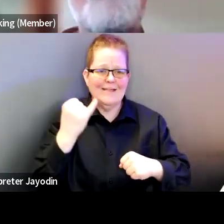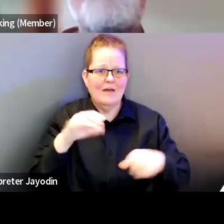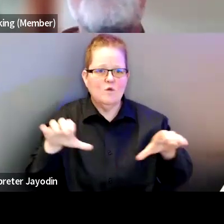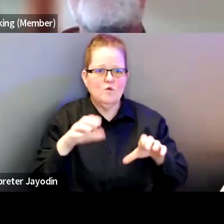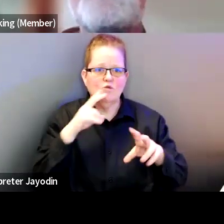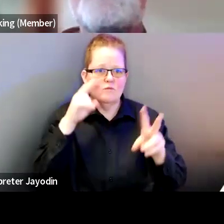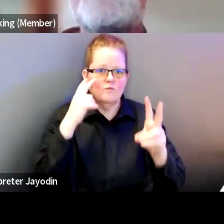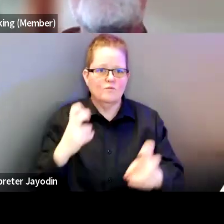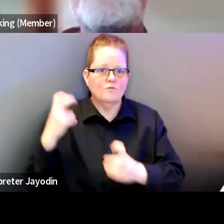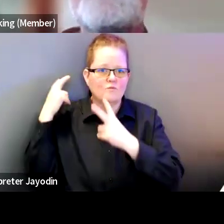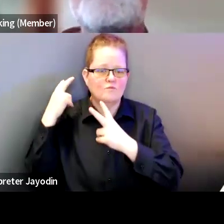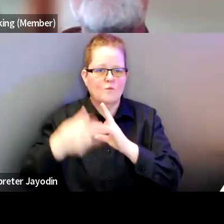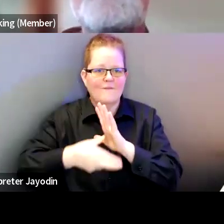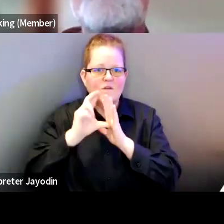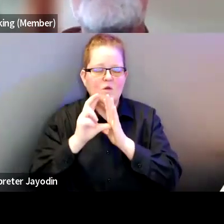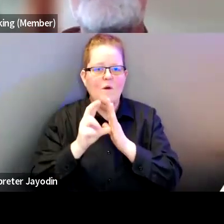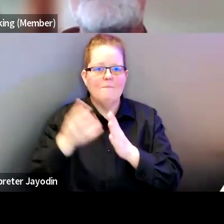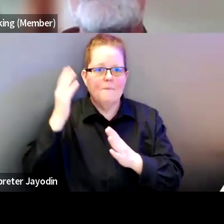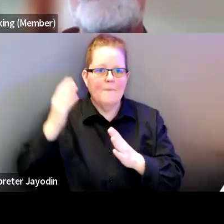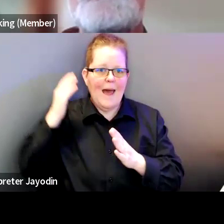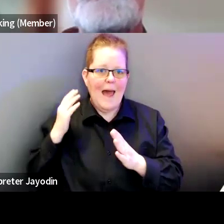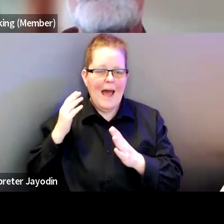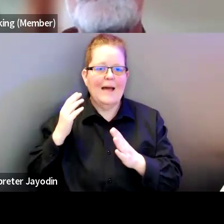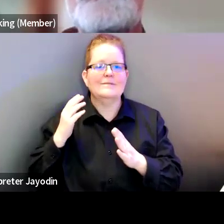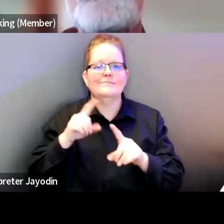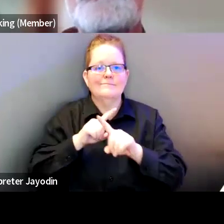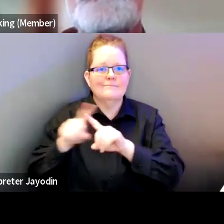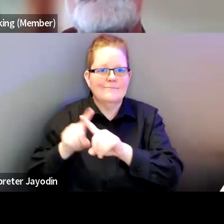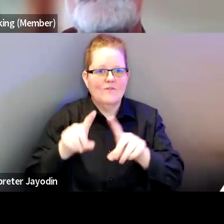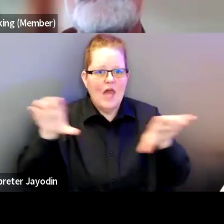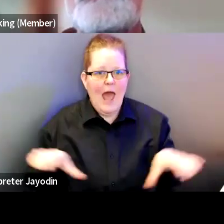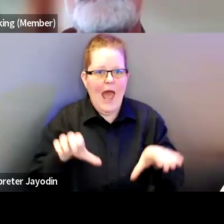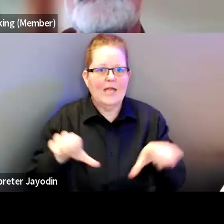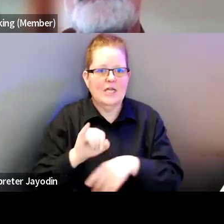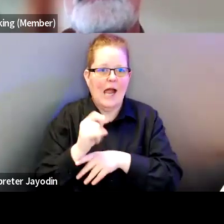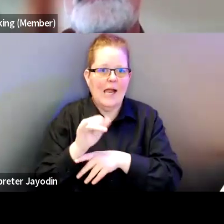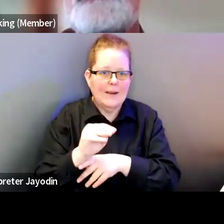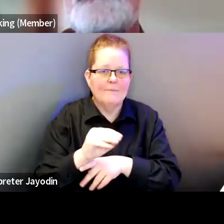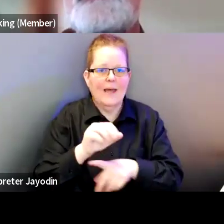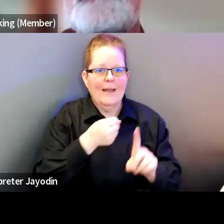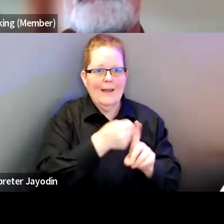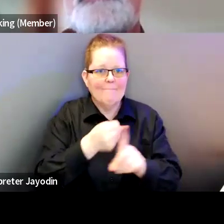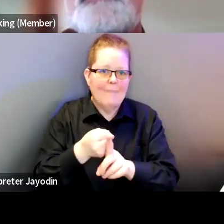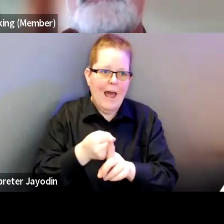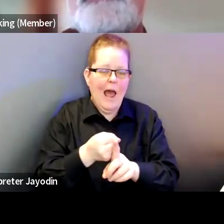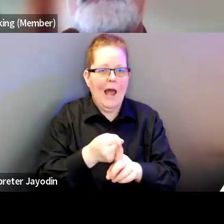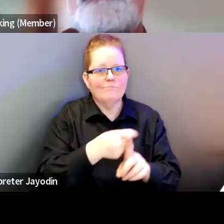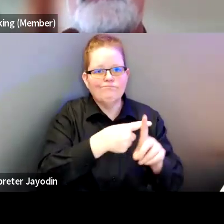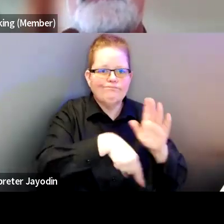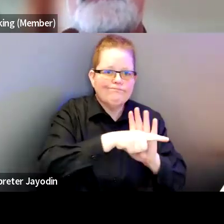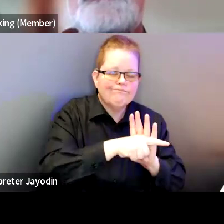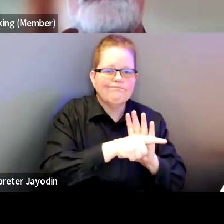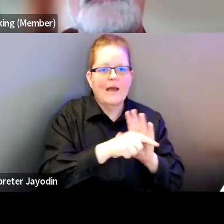retrospective review of past NAP action items and the impact that they may have had, and taking into consideration things